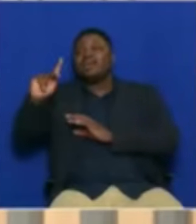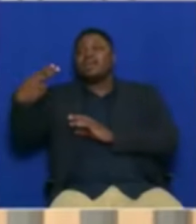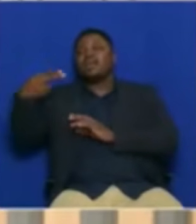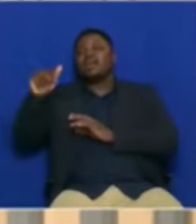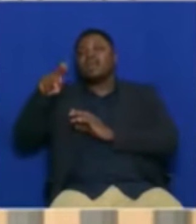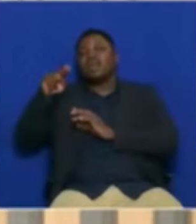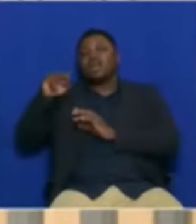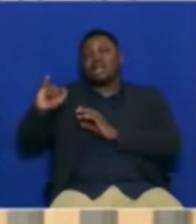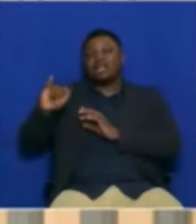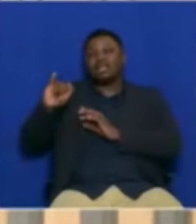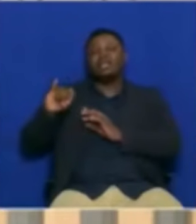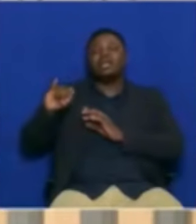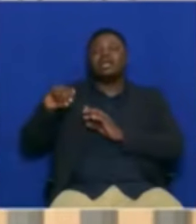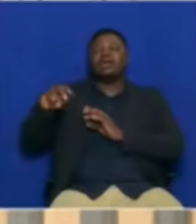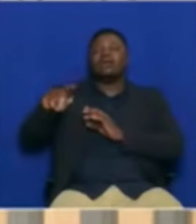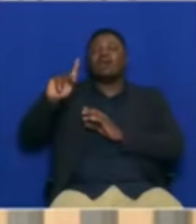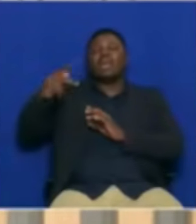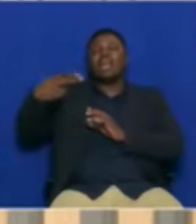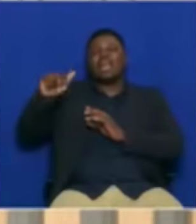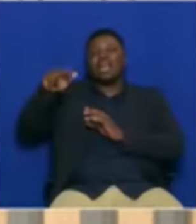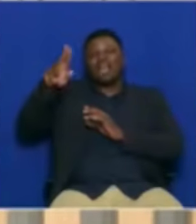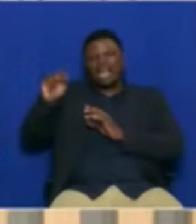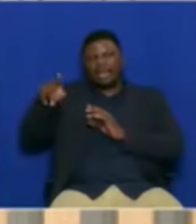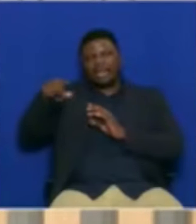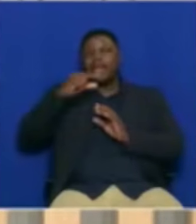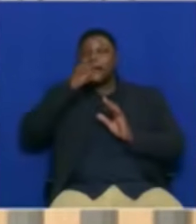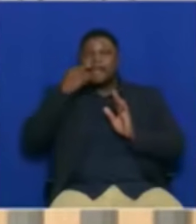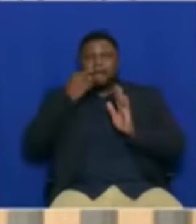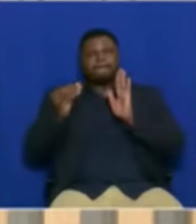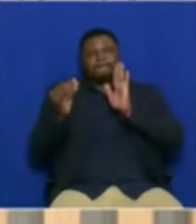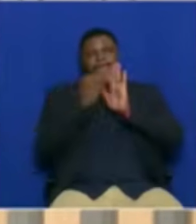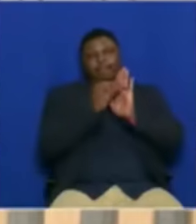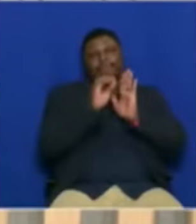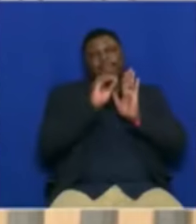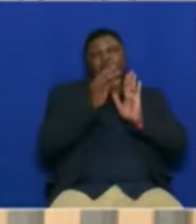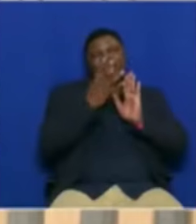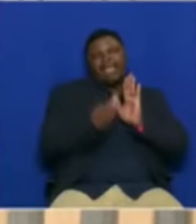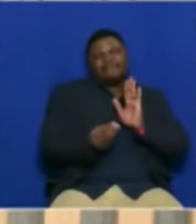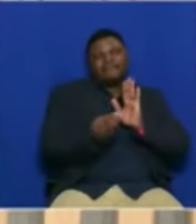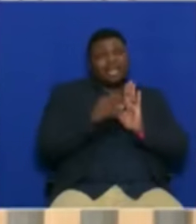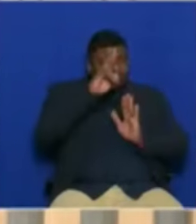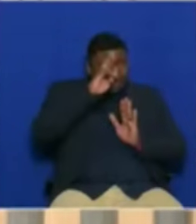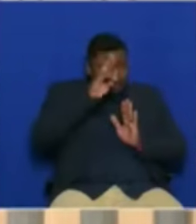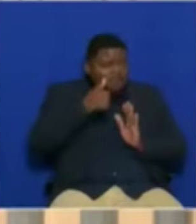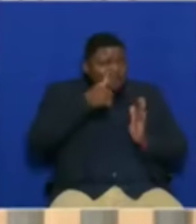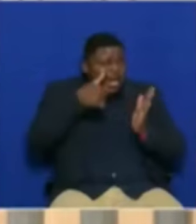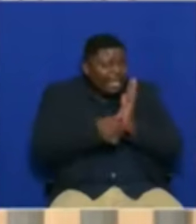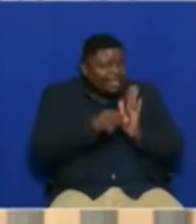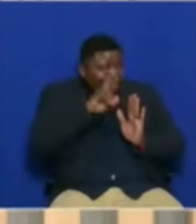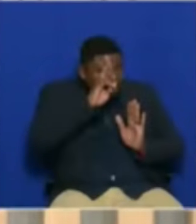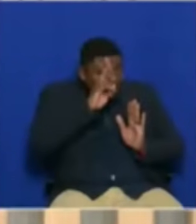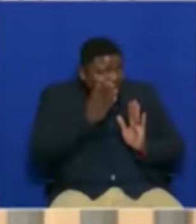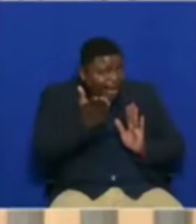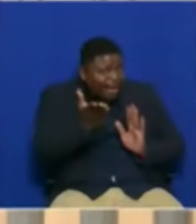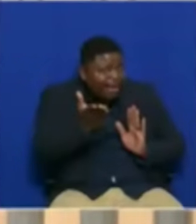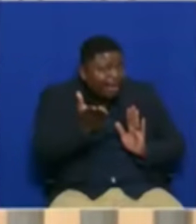under inquiries. You remember this letter? You remember this letter that we are looking at 380?